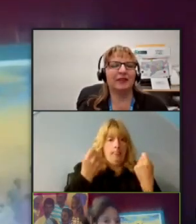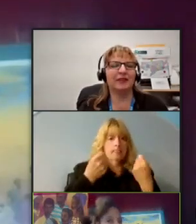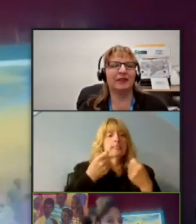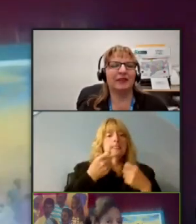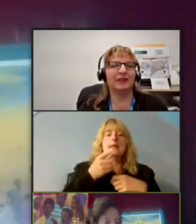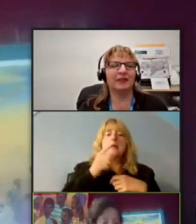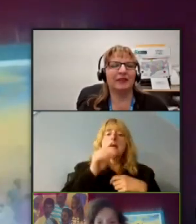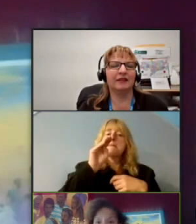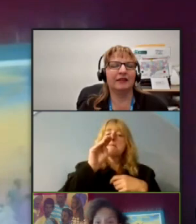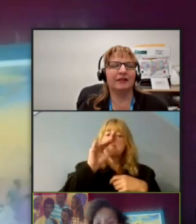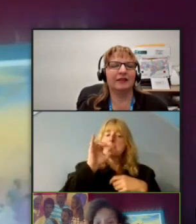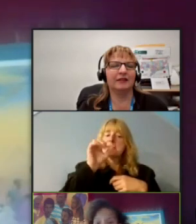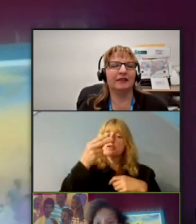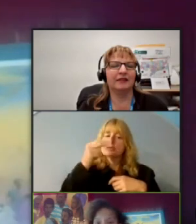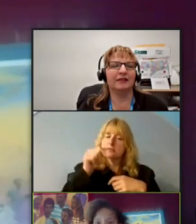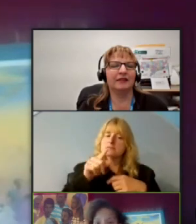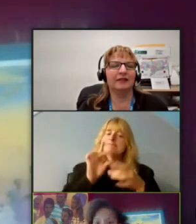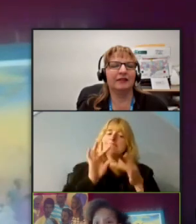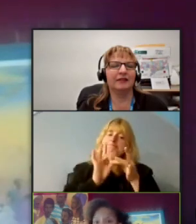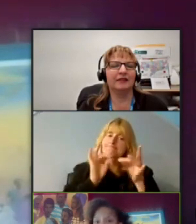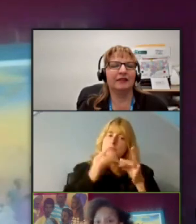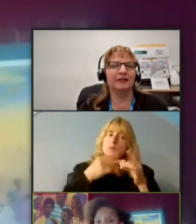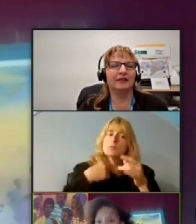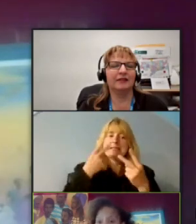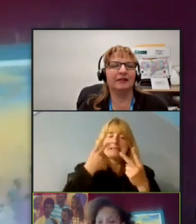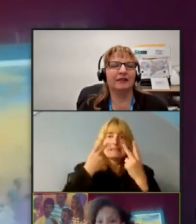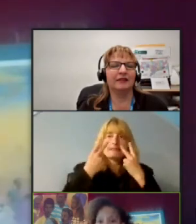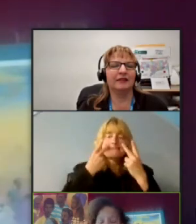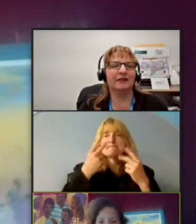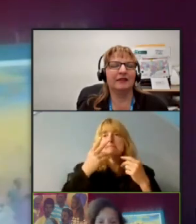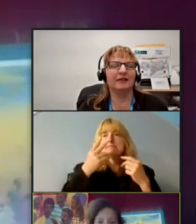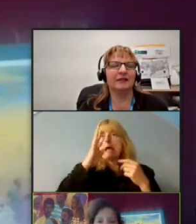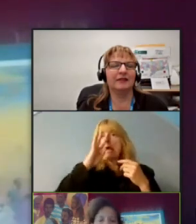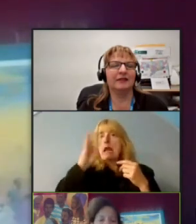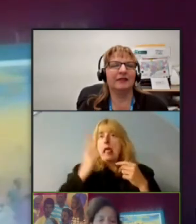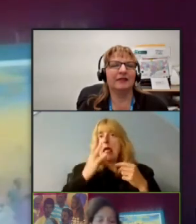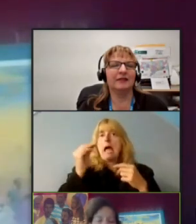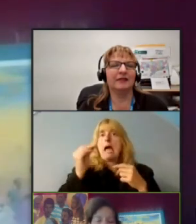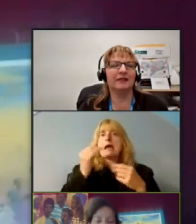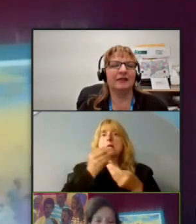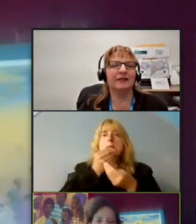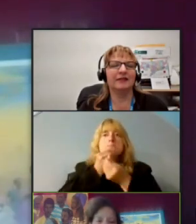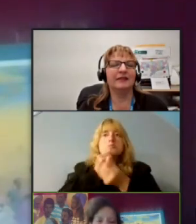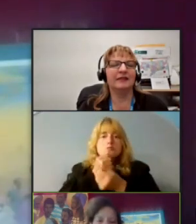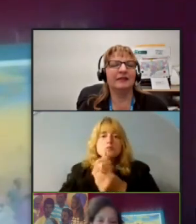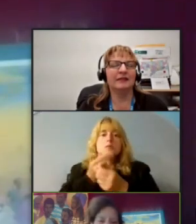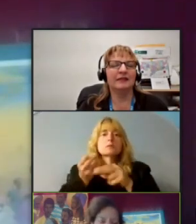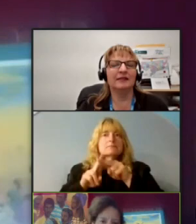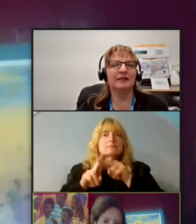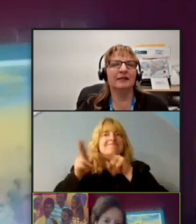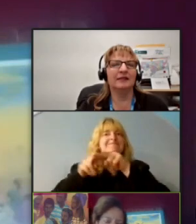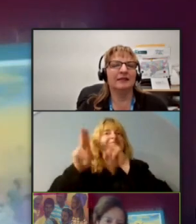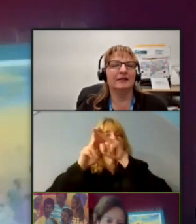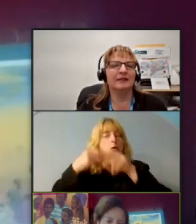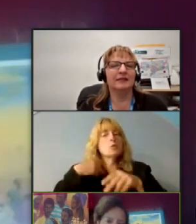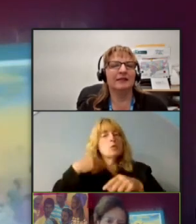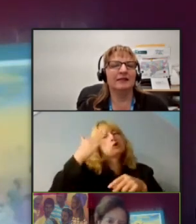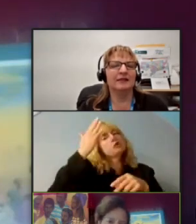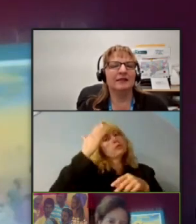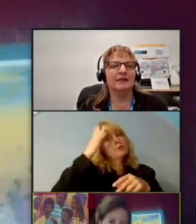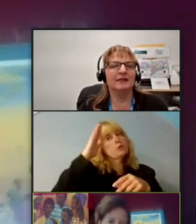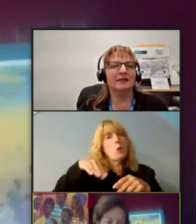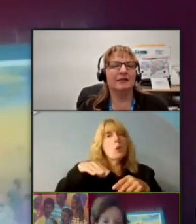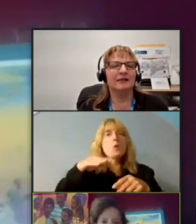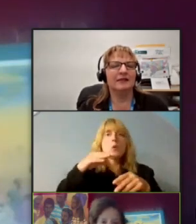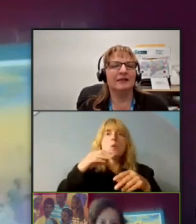seeing neglect and abuse begin to move up. We know that all of us in this moment, not only from what's